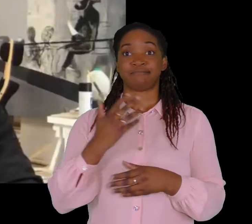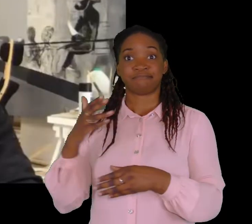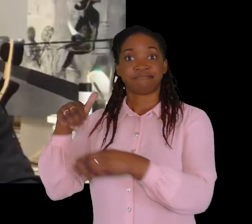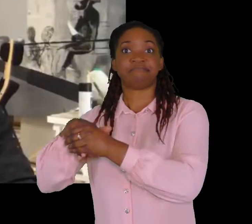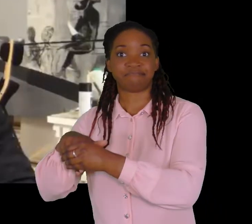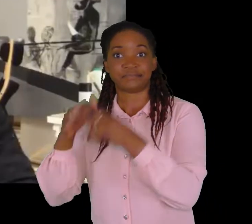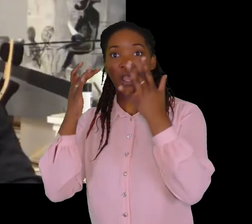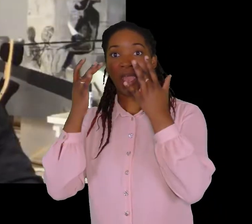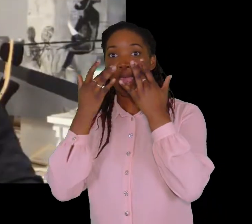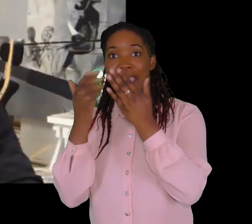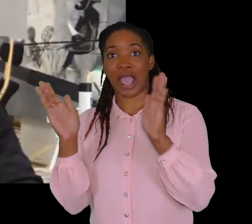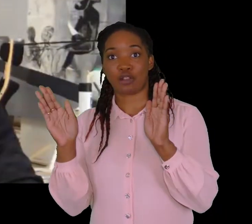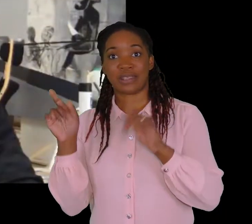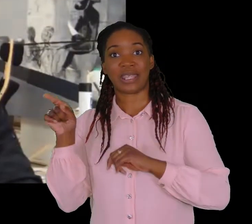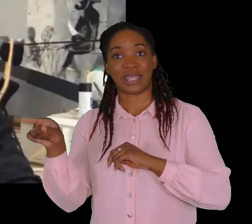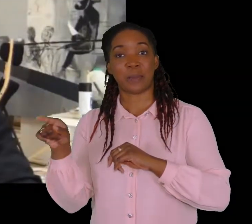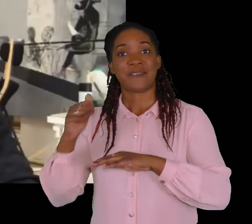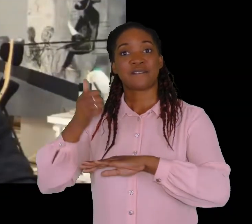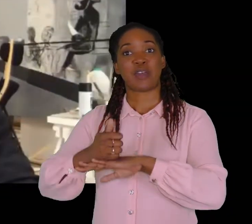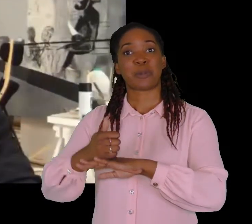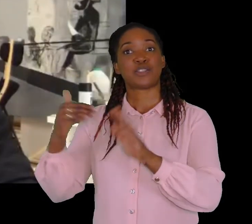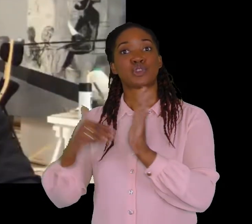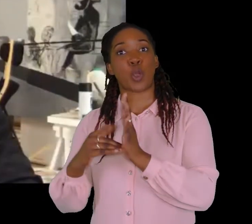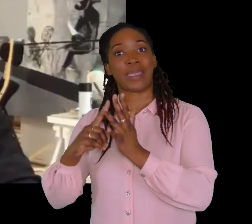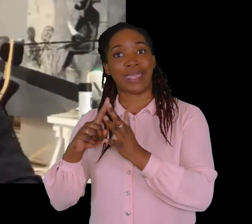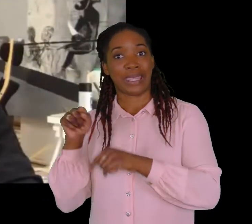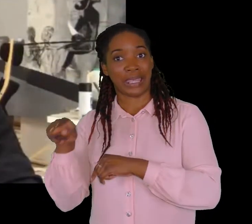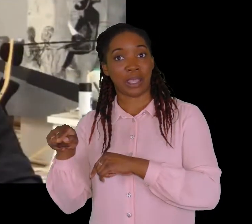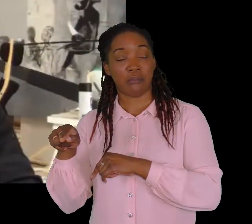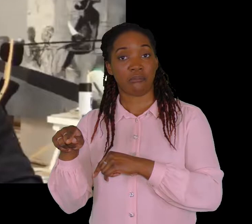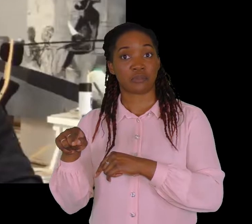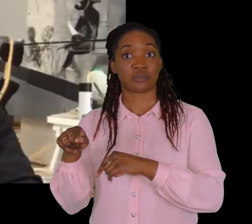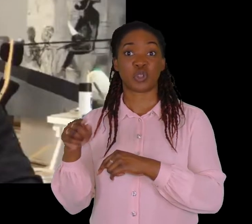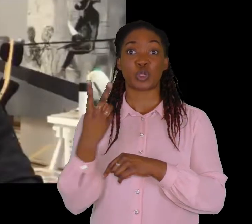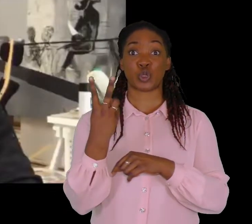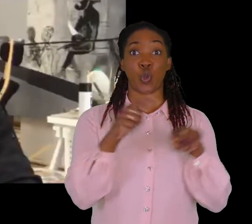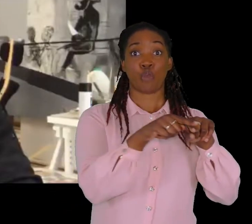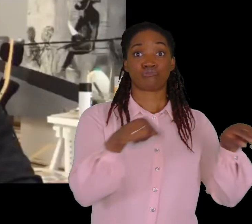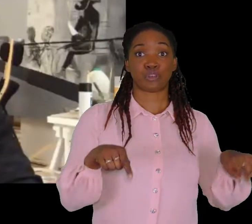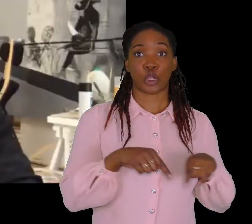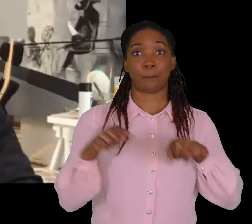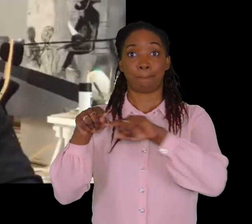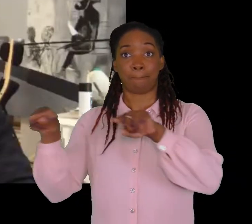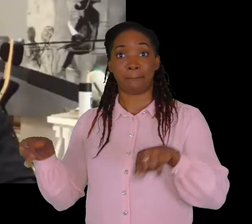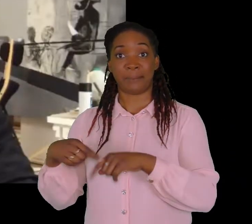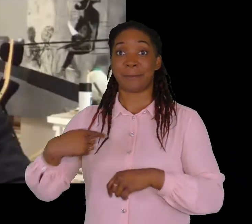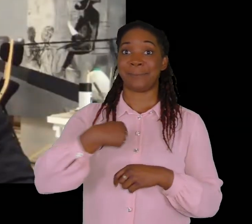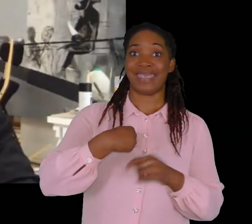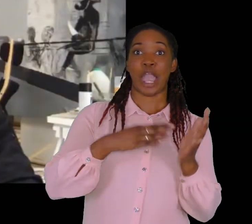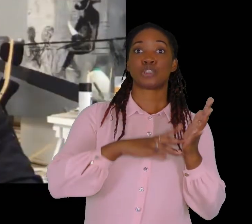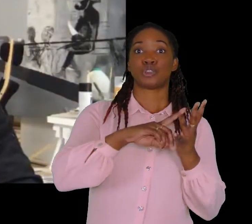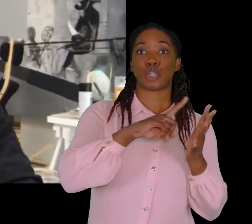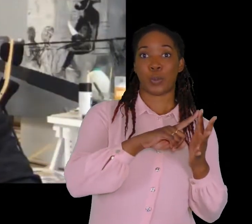I joined 198 Gallery, which had been founded by Zoe Linsley Thomas, it was basically 2 rooms where Zoe and